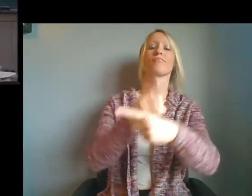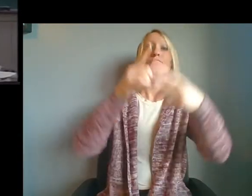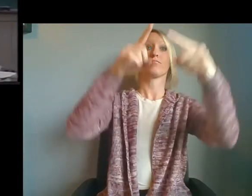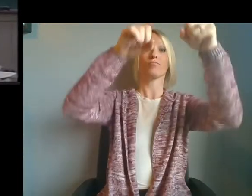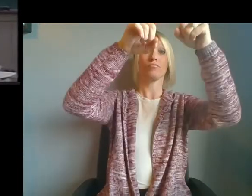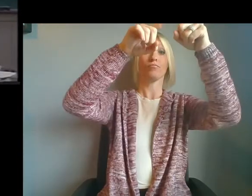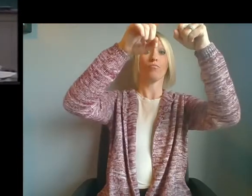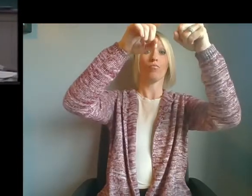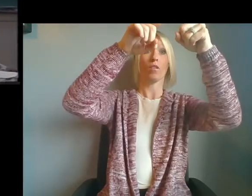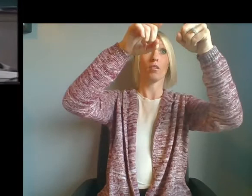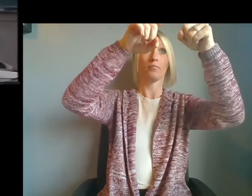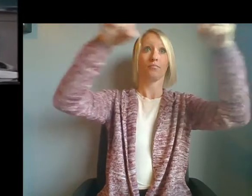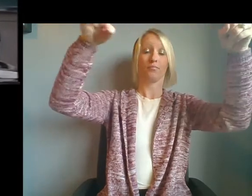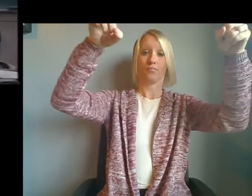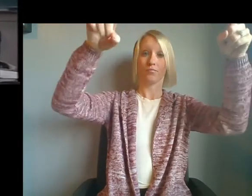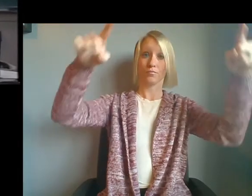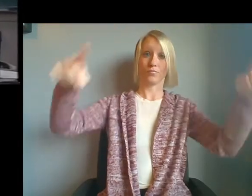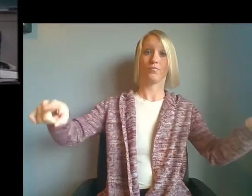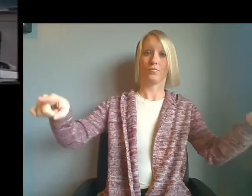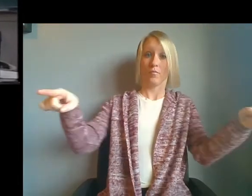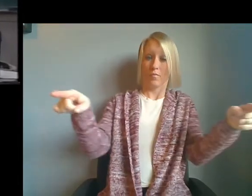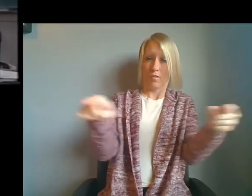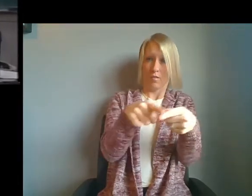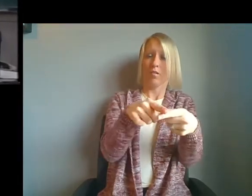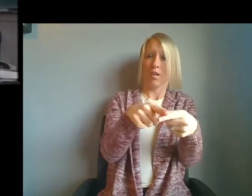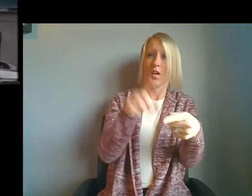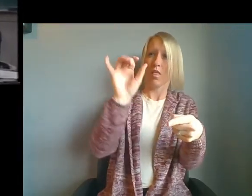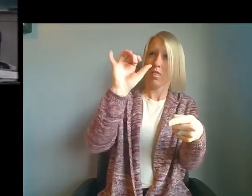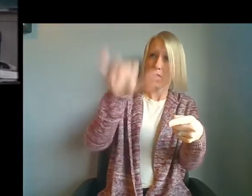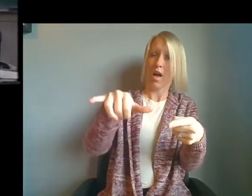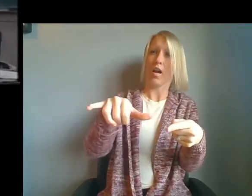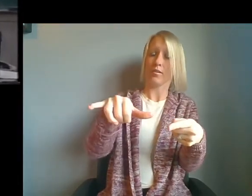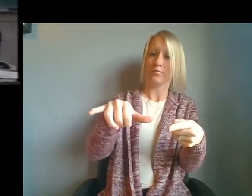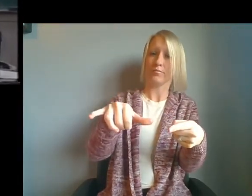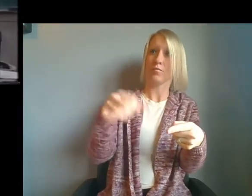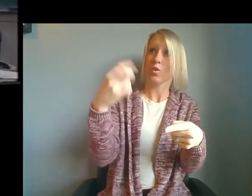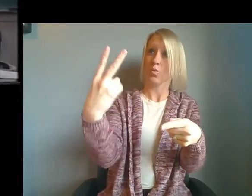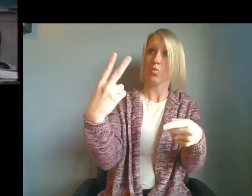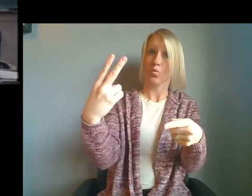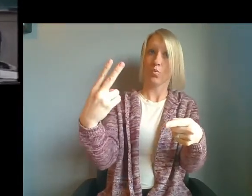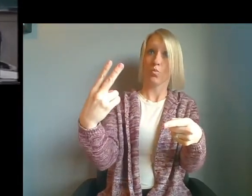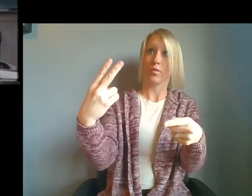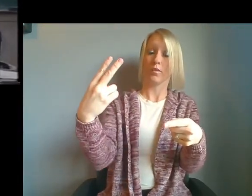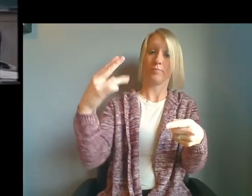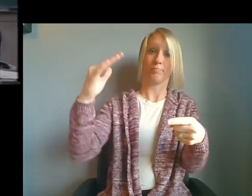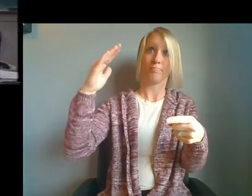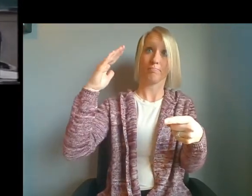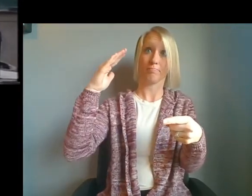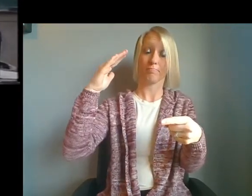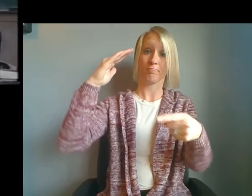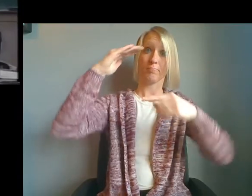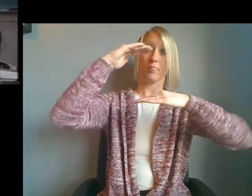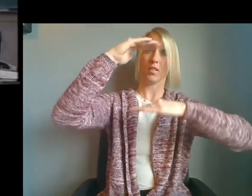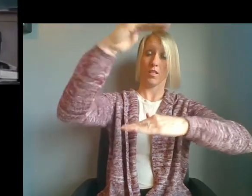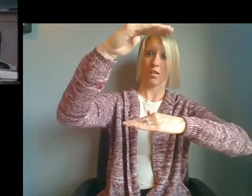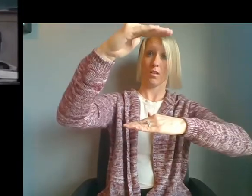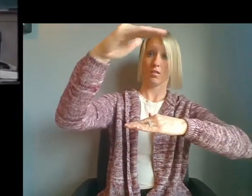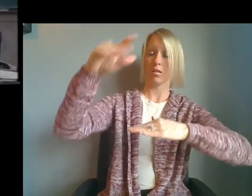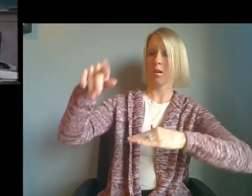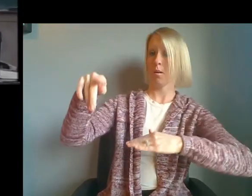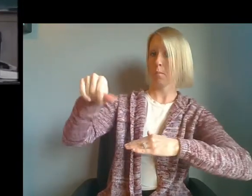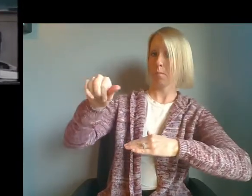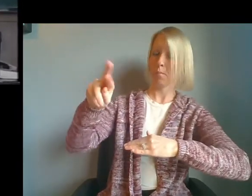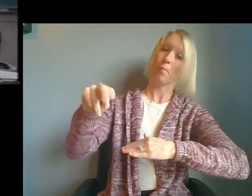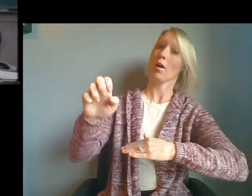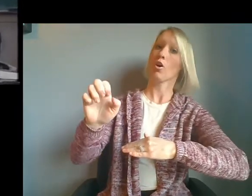touch? So that's what makes a trapezoid. It only has 2 sides that are parallel. The others